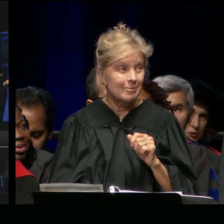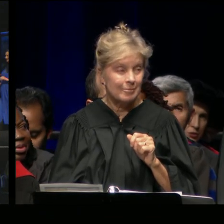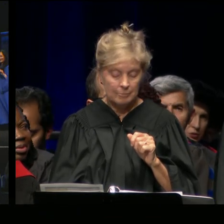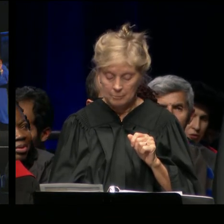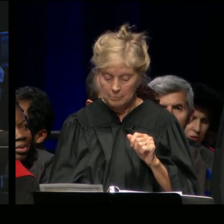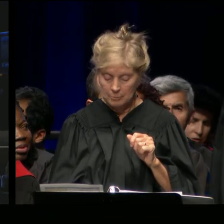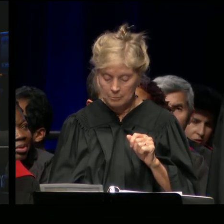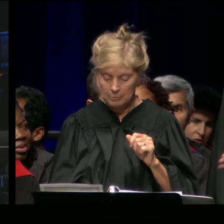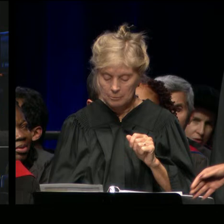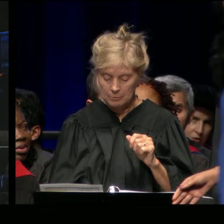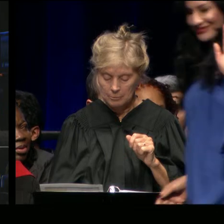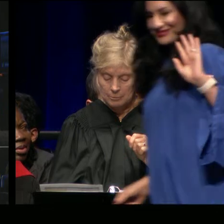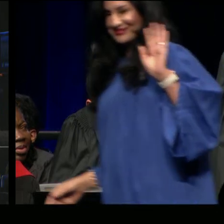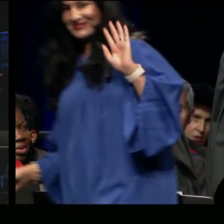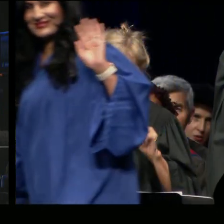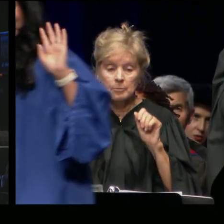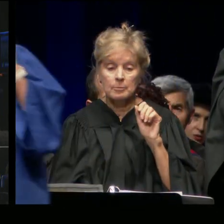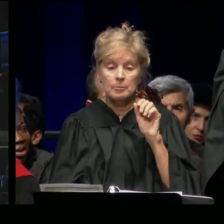Atefe Nikue.